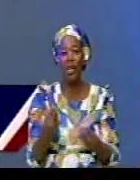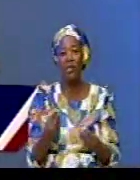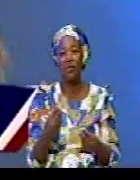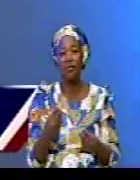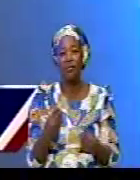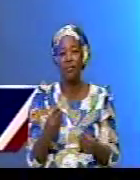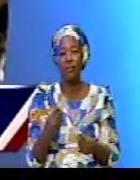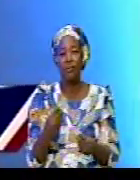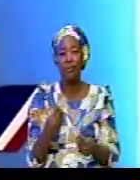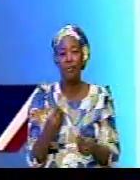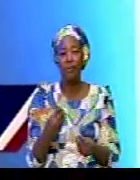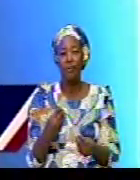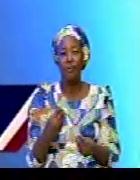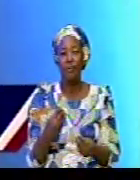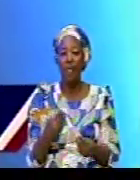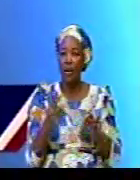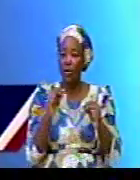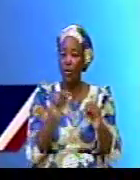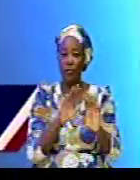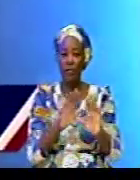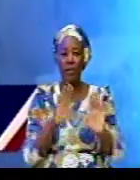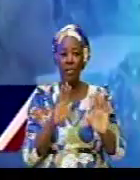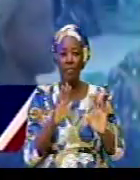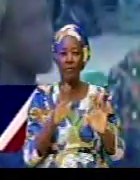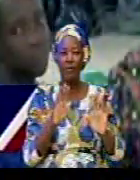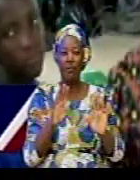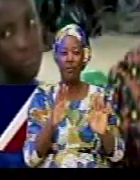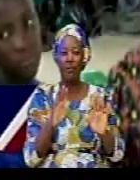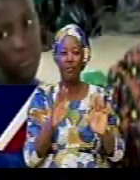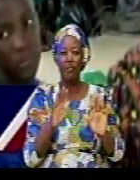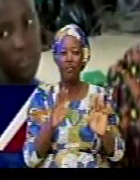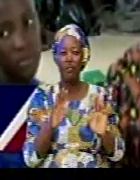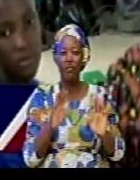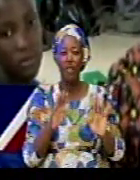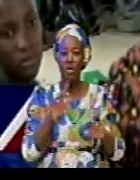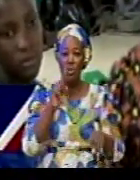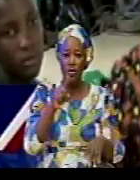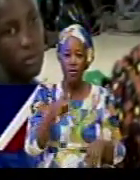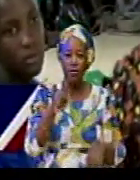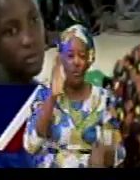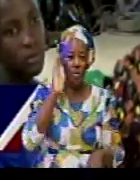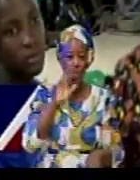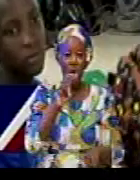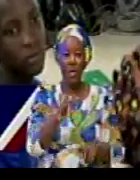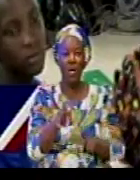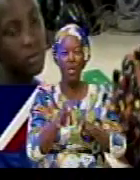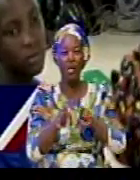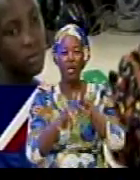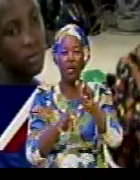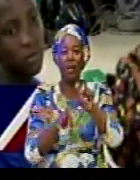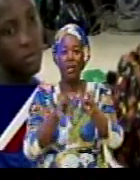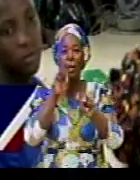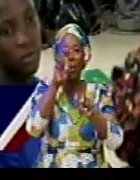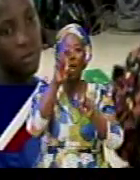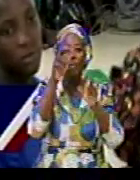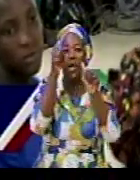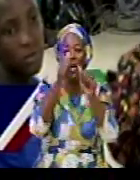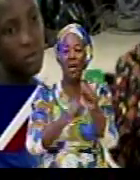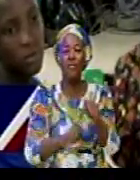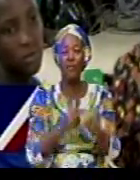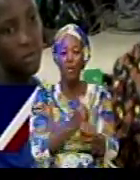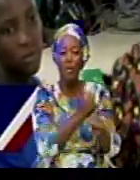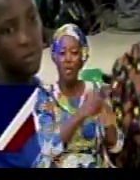thereof, against the people of the land. No fear. You